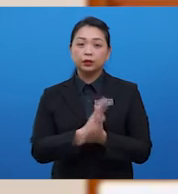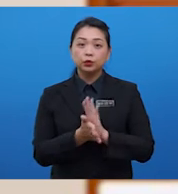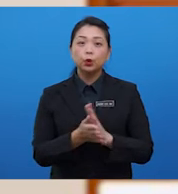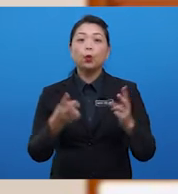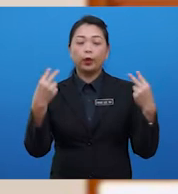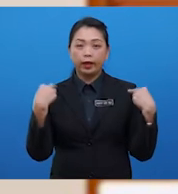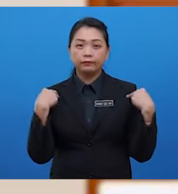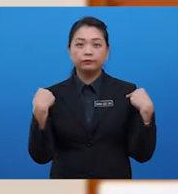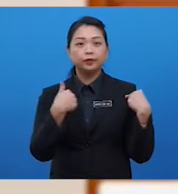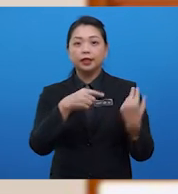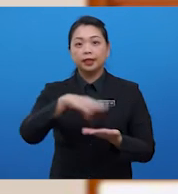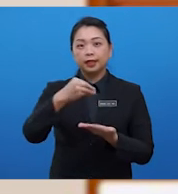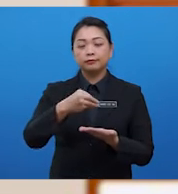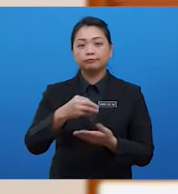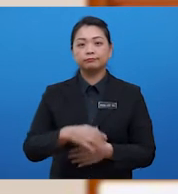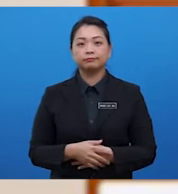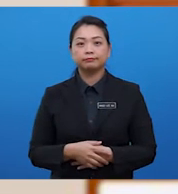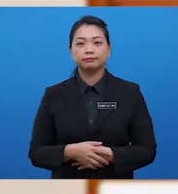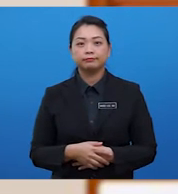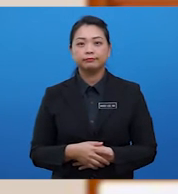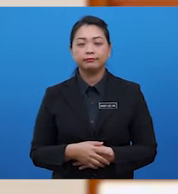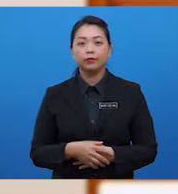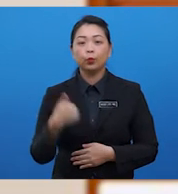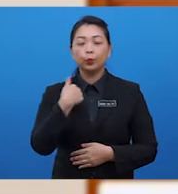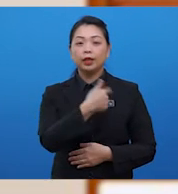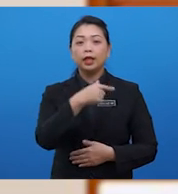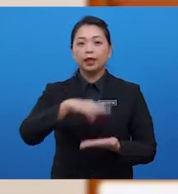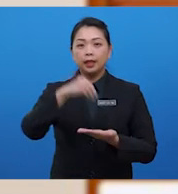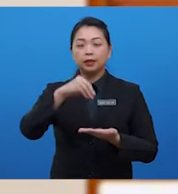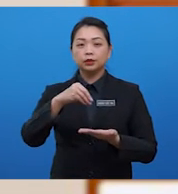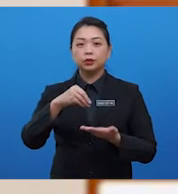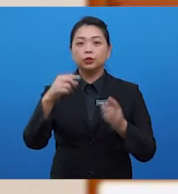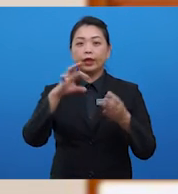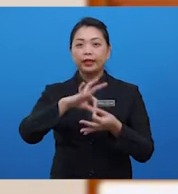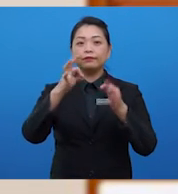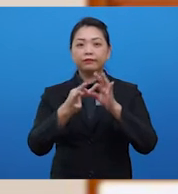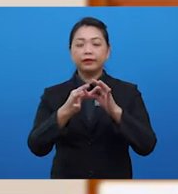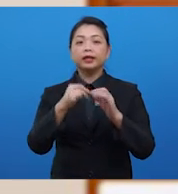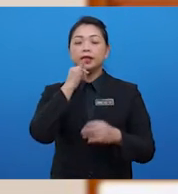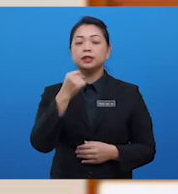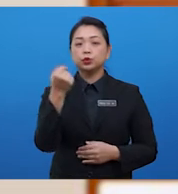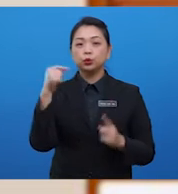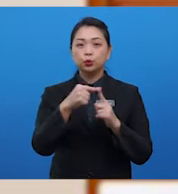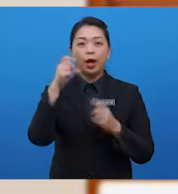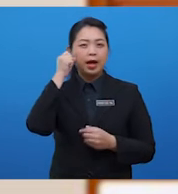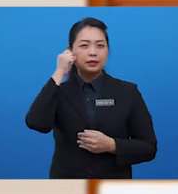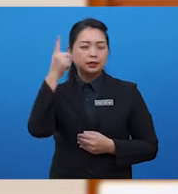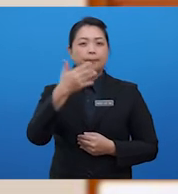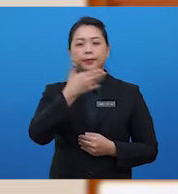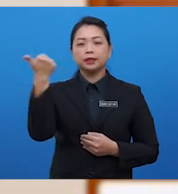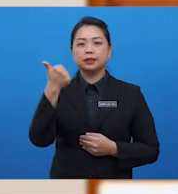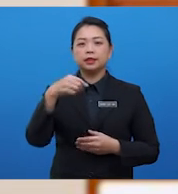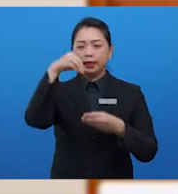So what have we learned so far? Now, we learned that to infer is to understand better